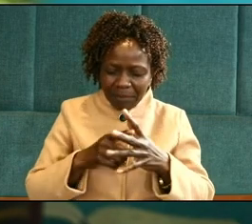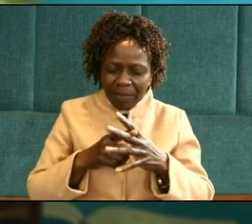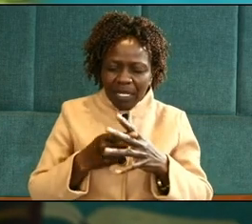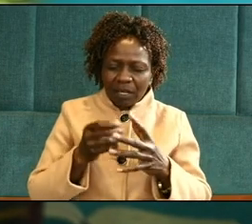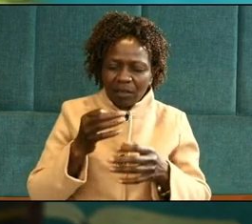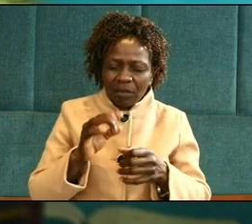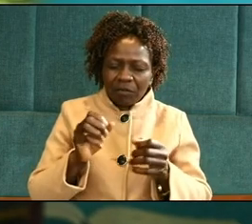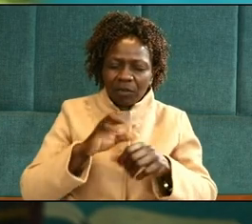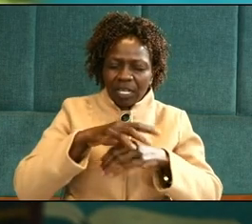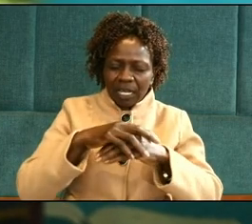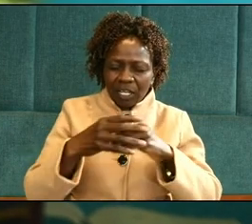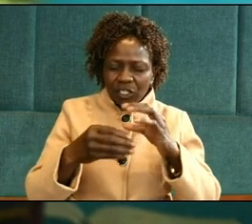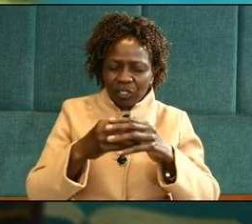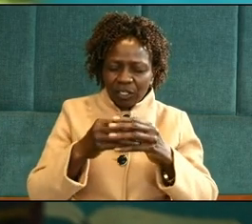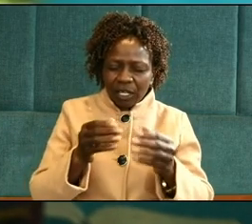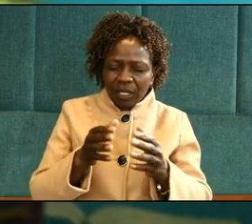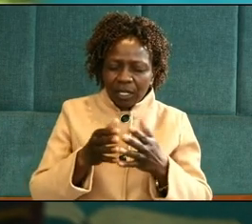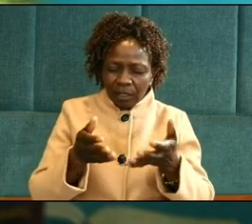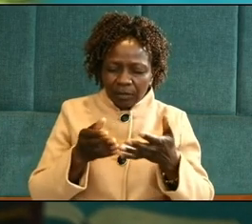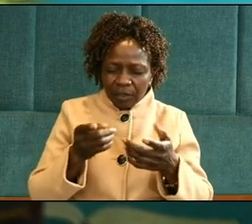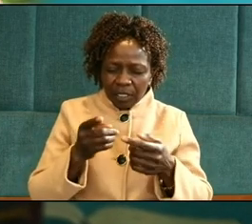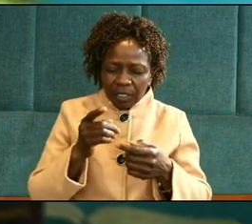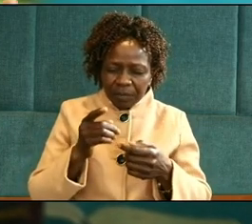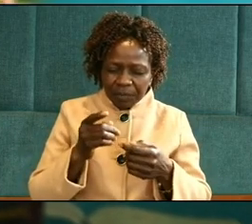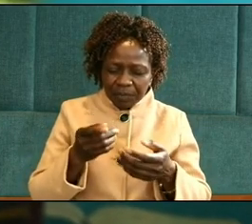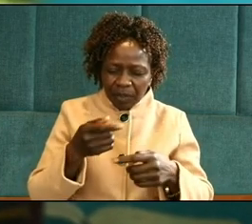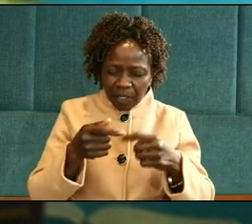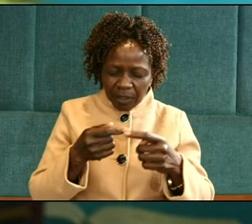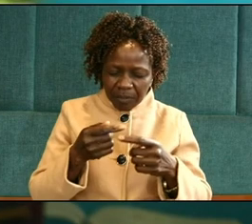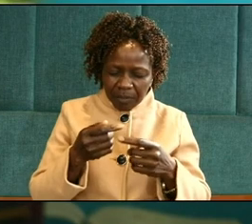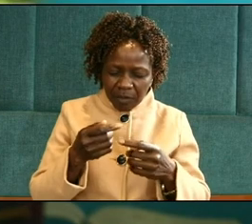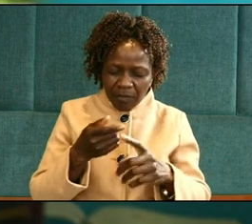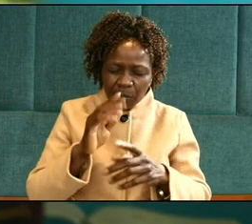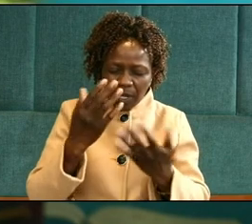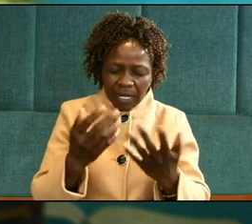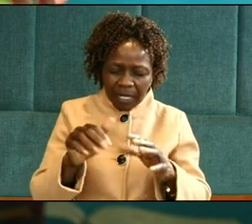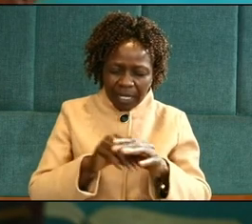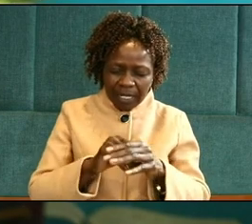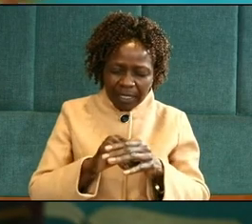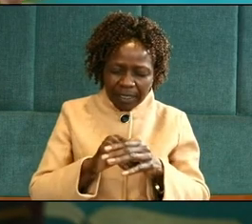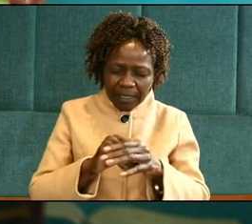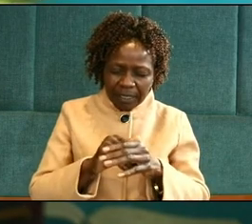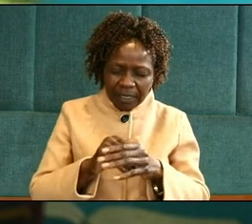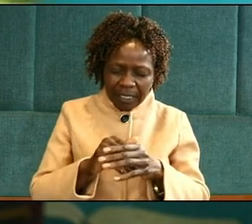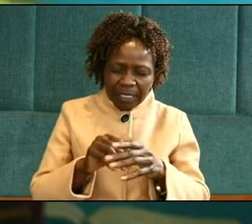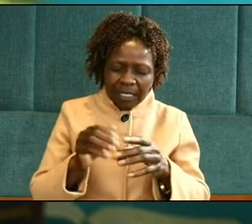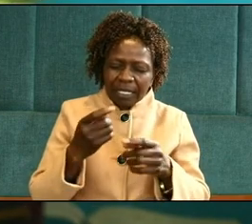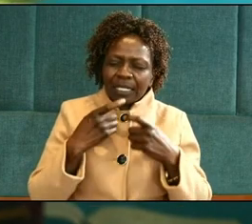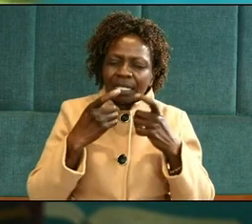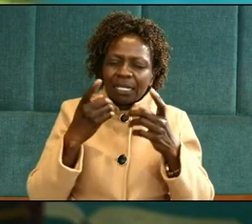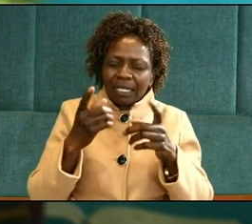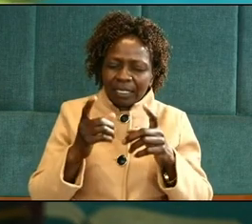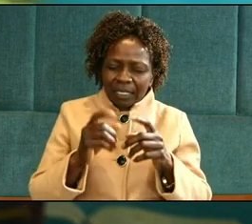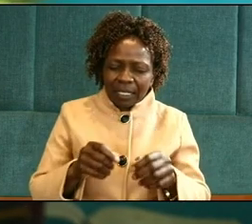beginning of creation, a gift that came from your benevolent hand in a sinless